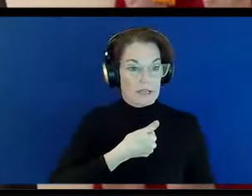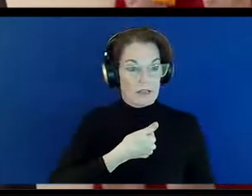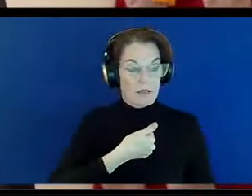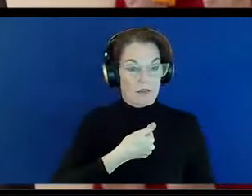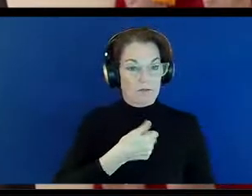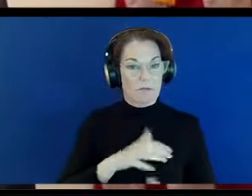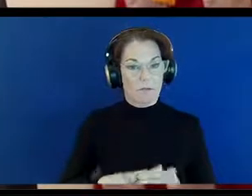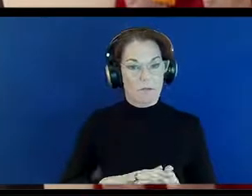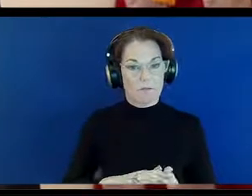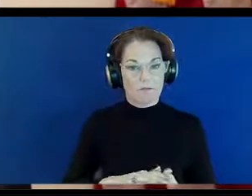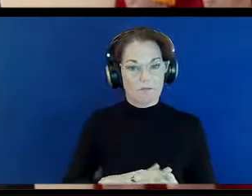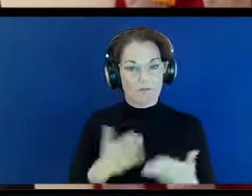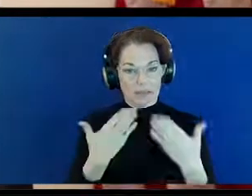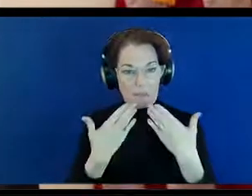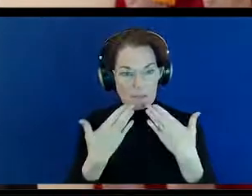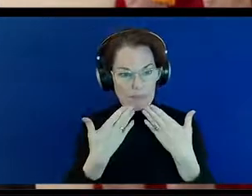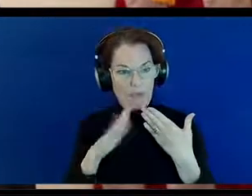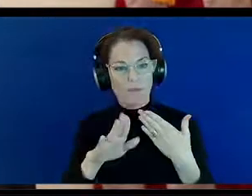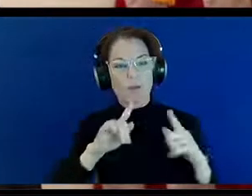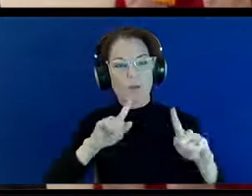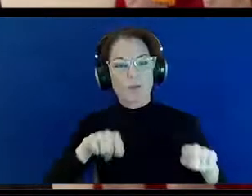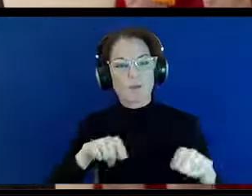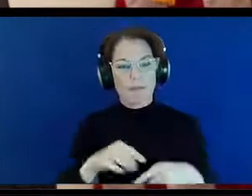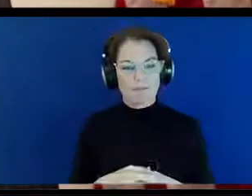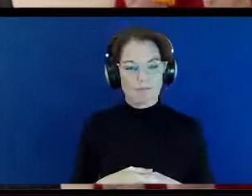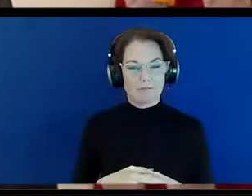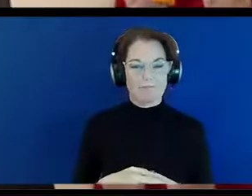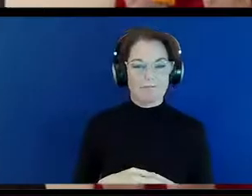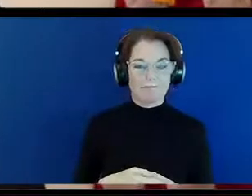thanks for taking the time to respond to the question. Appreciate it.